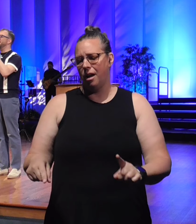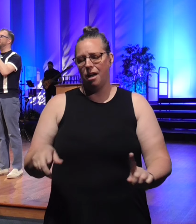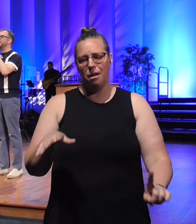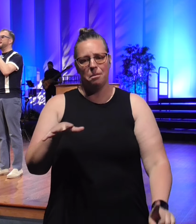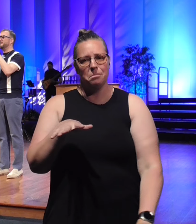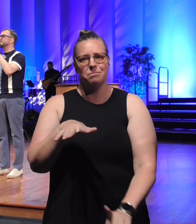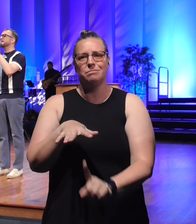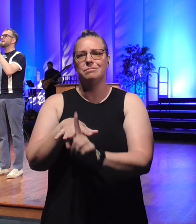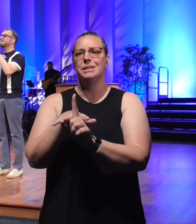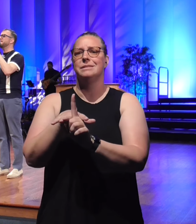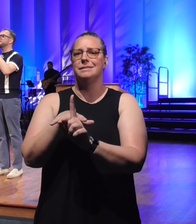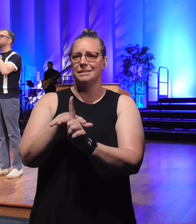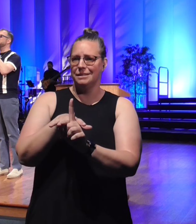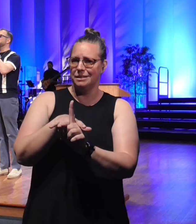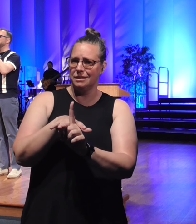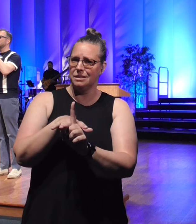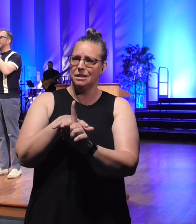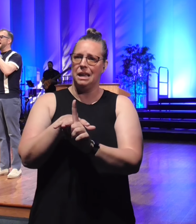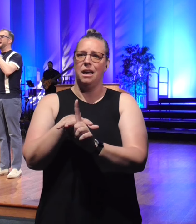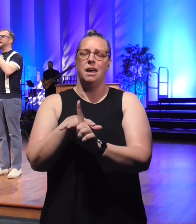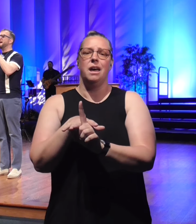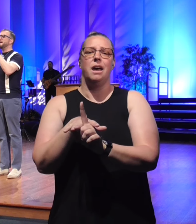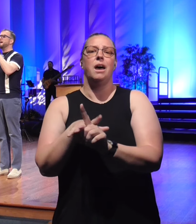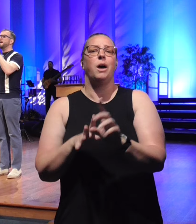whatever may come,